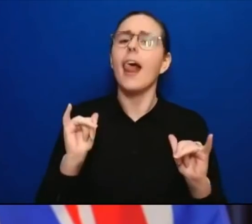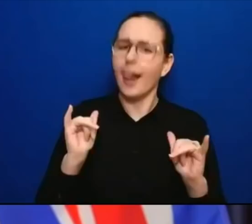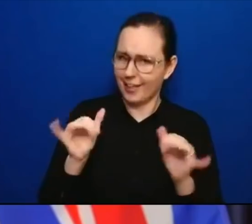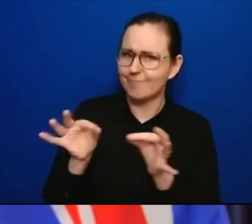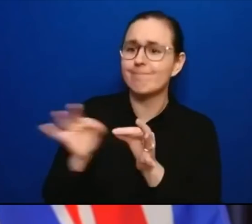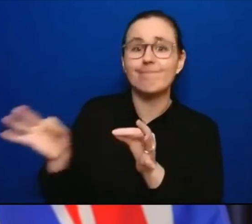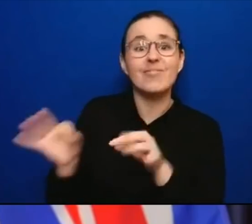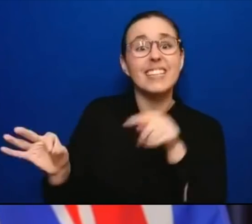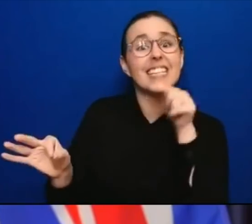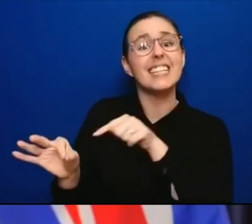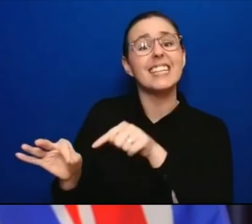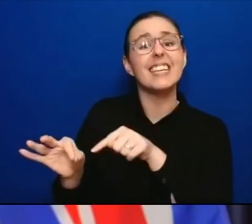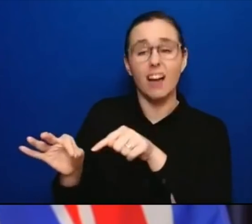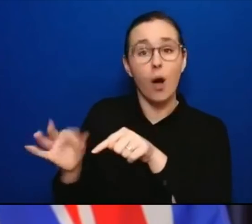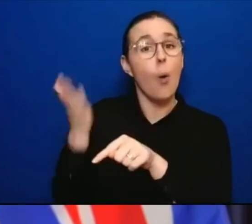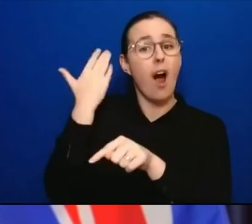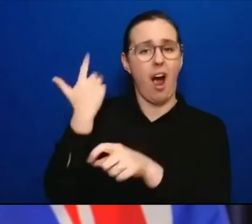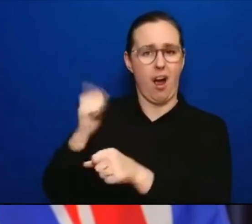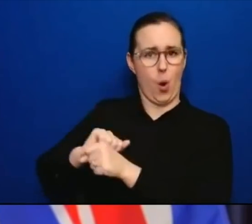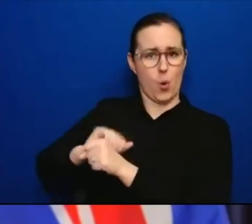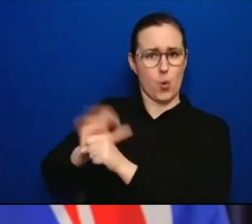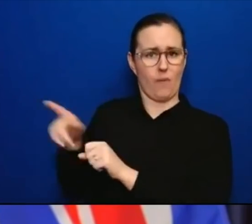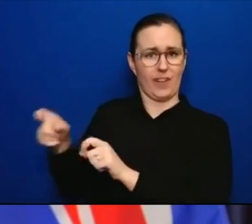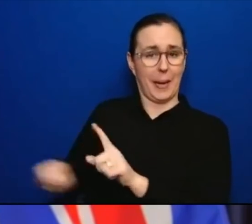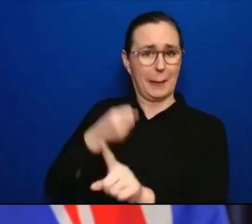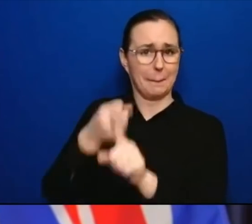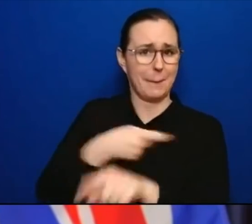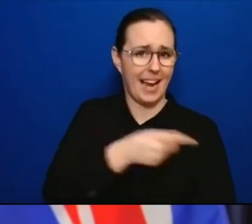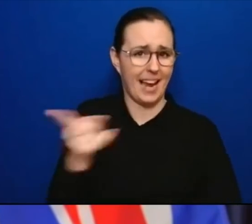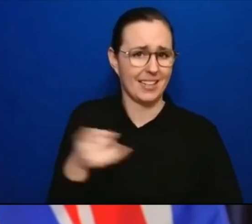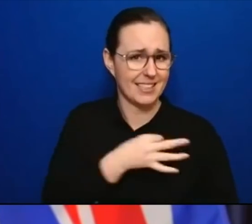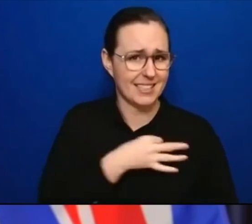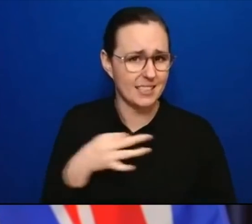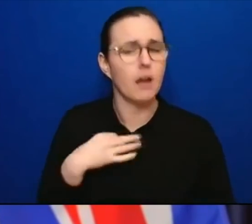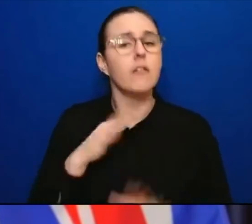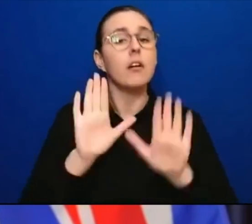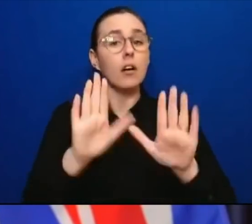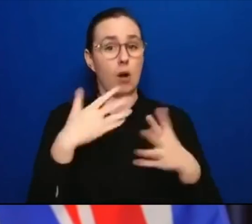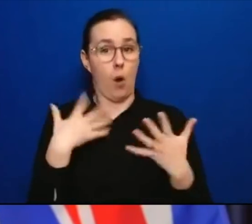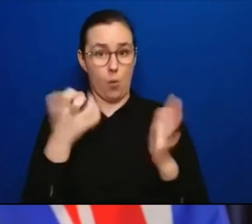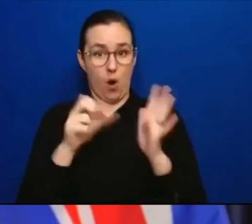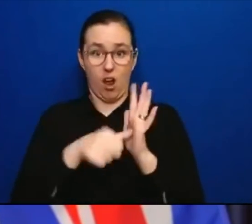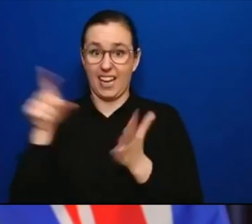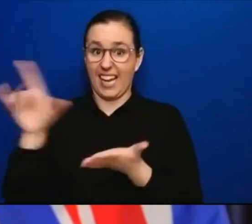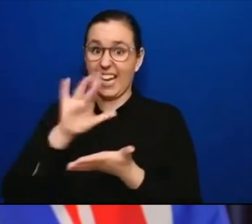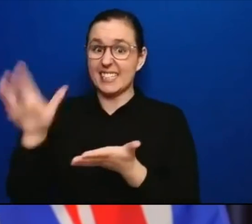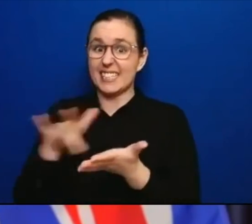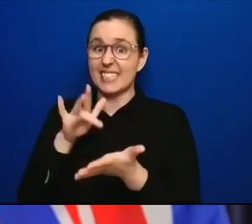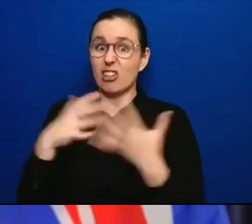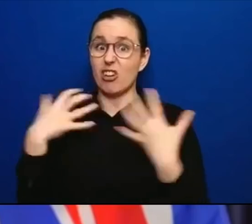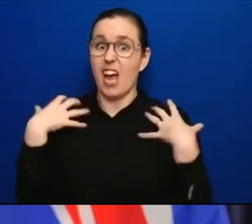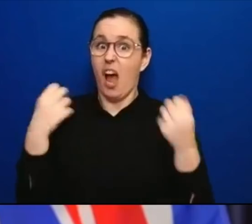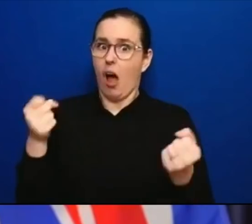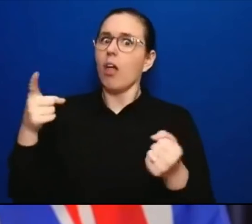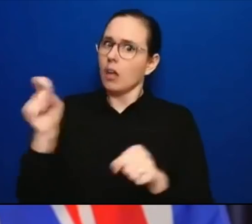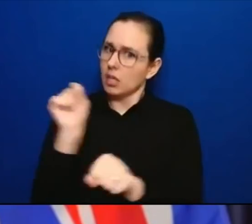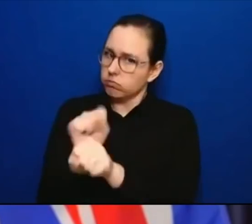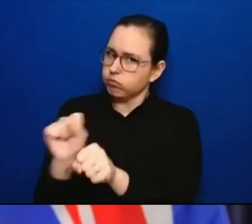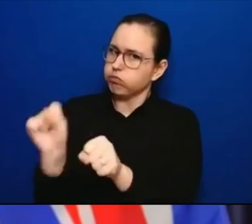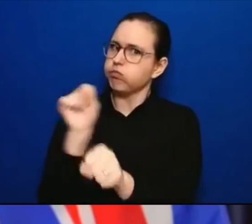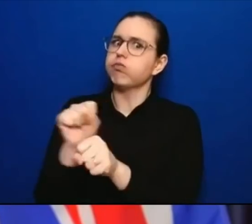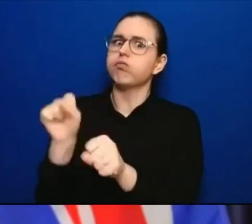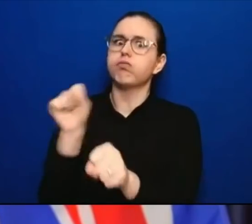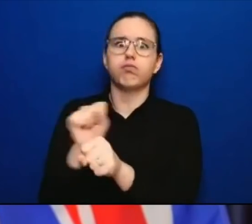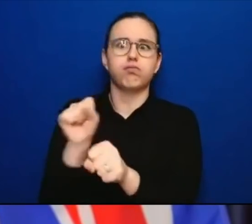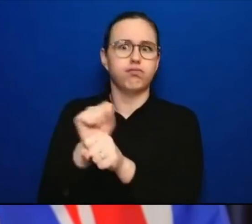continue to see, the impact of COVID-19 on our staff, and I want to particularly note the efforts in Interior Health. You'll note both